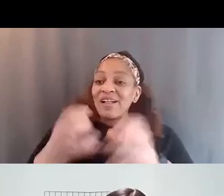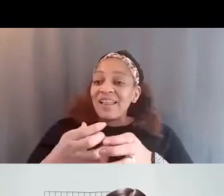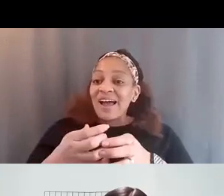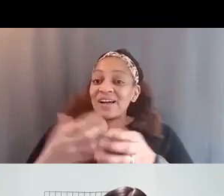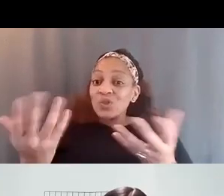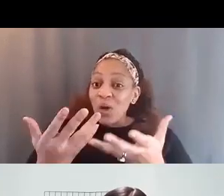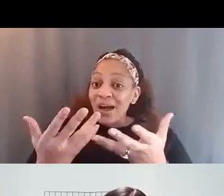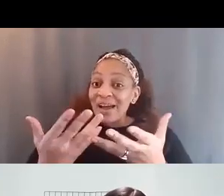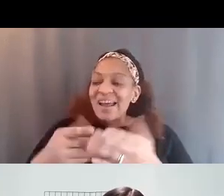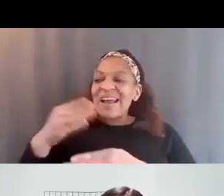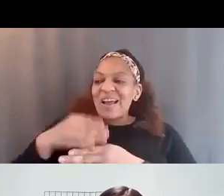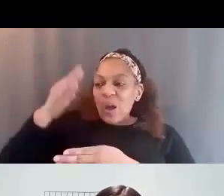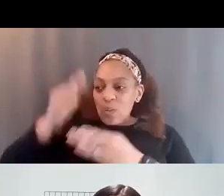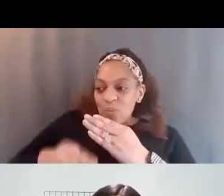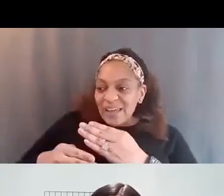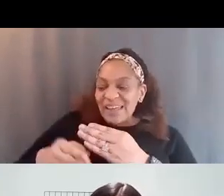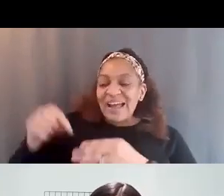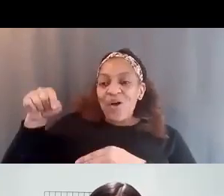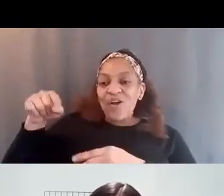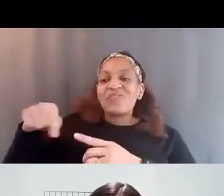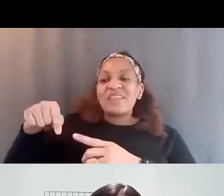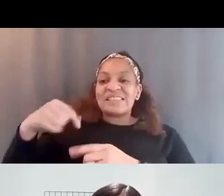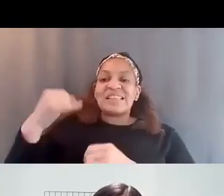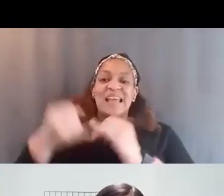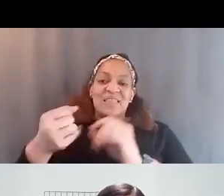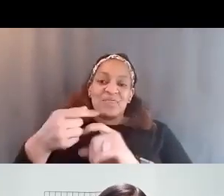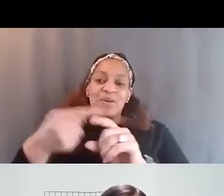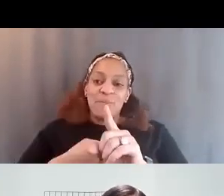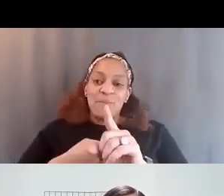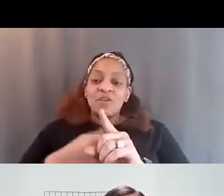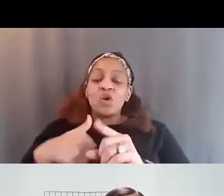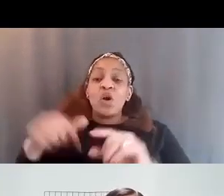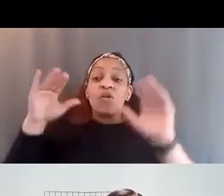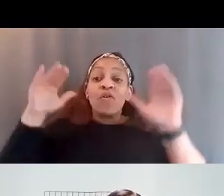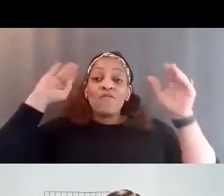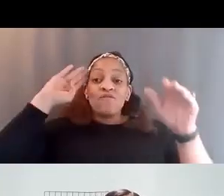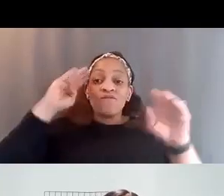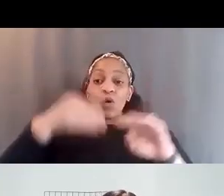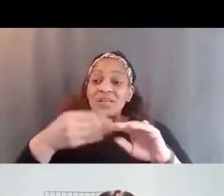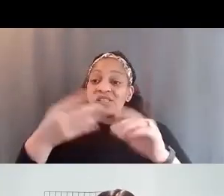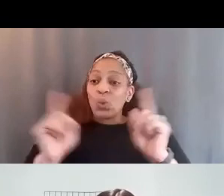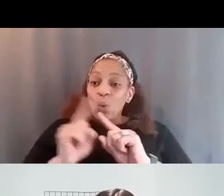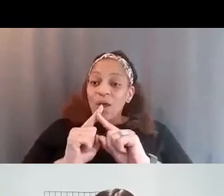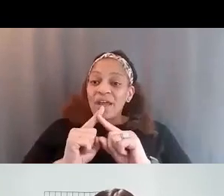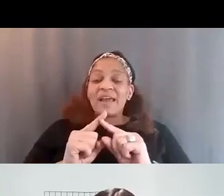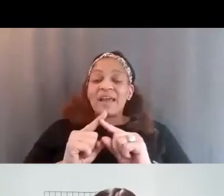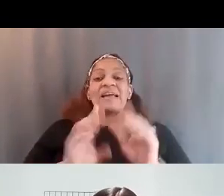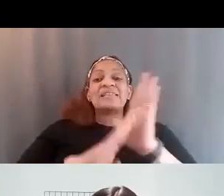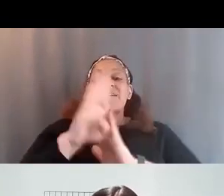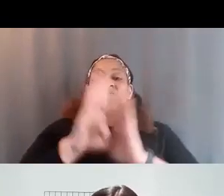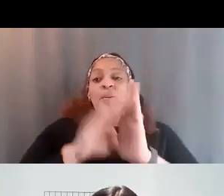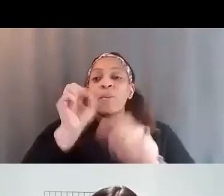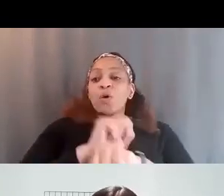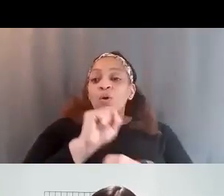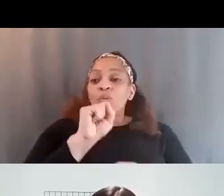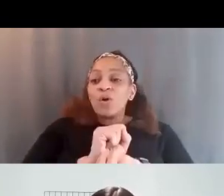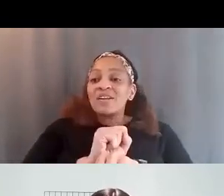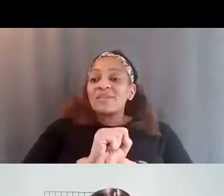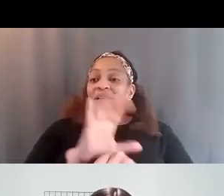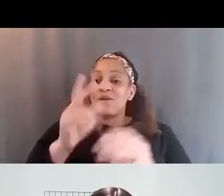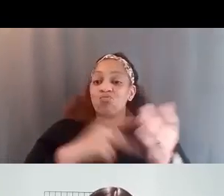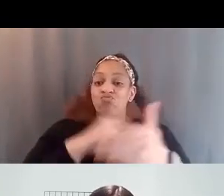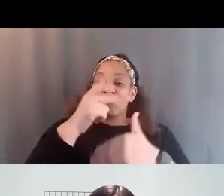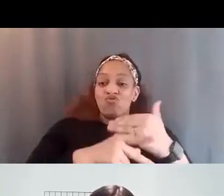be finalized at the end of the month, and that is going to focus on building an employment program in your SIL. The